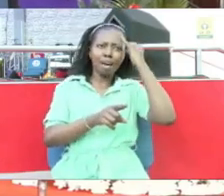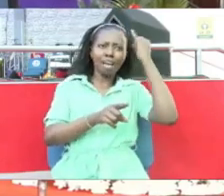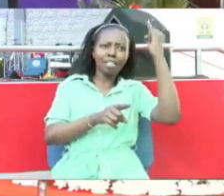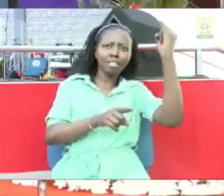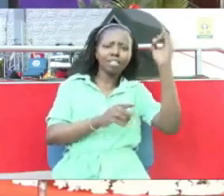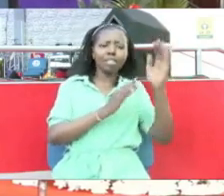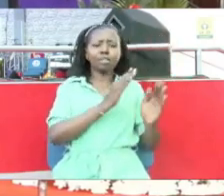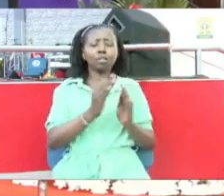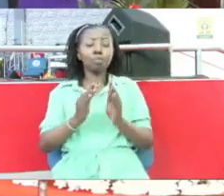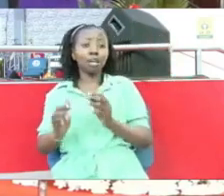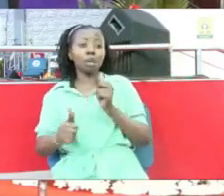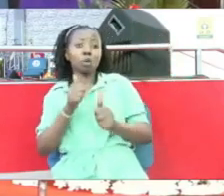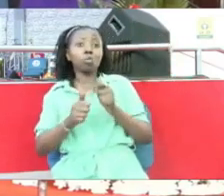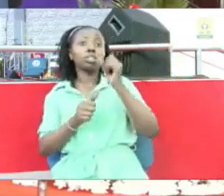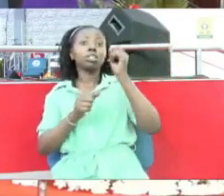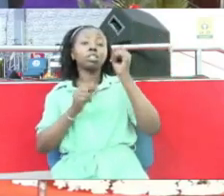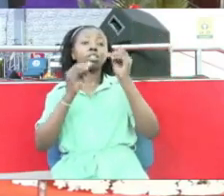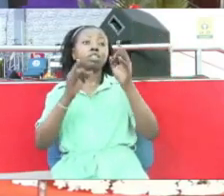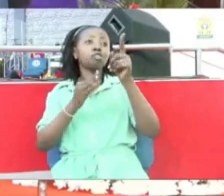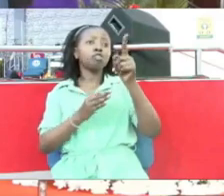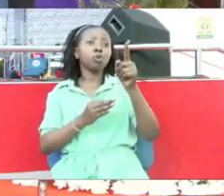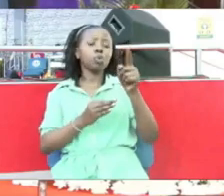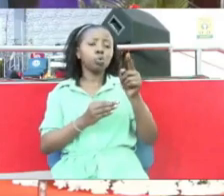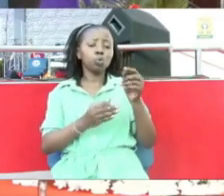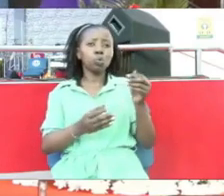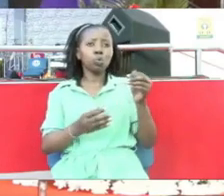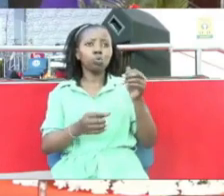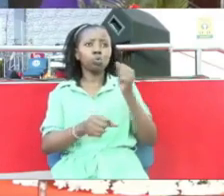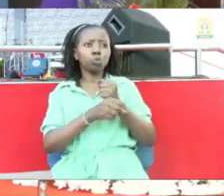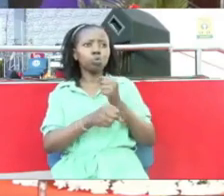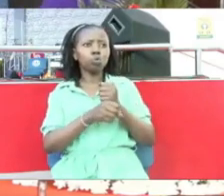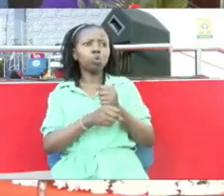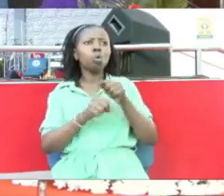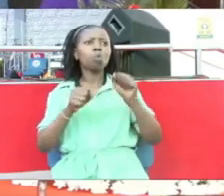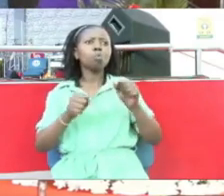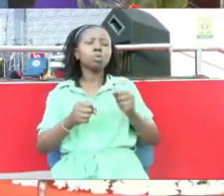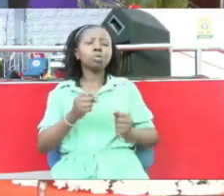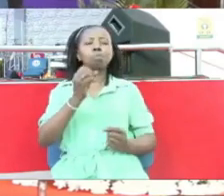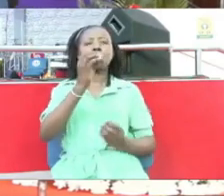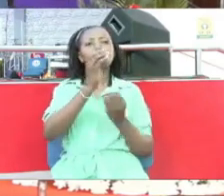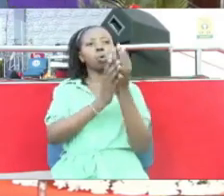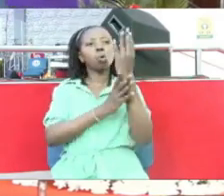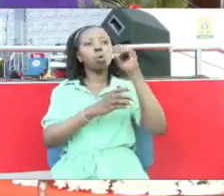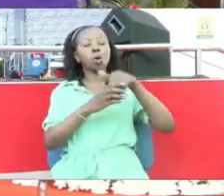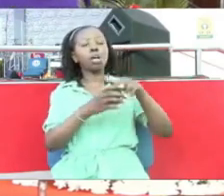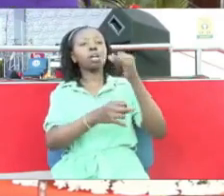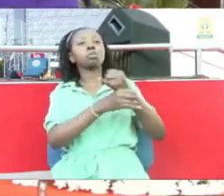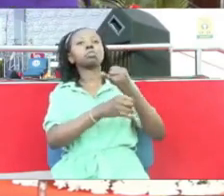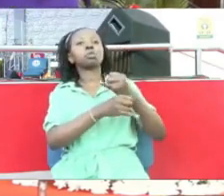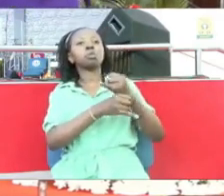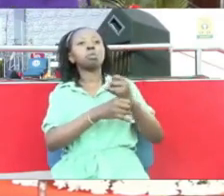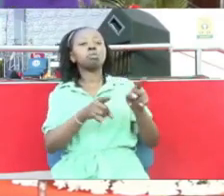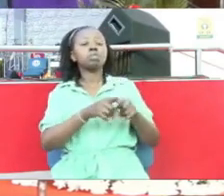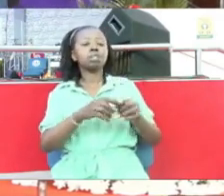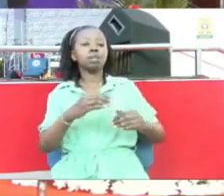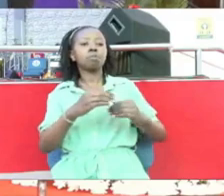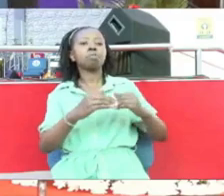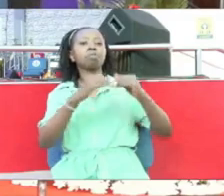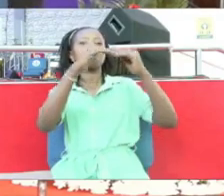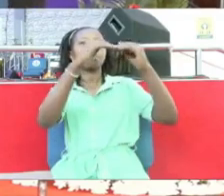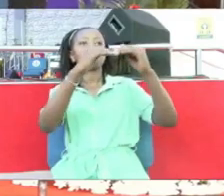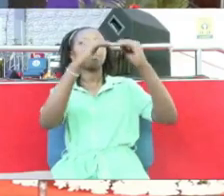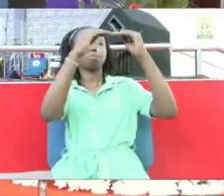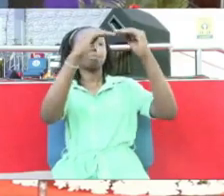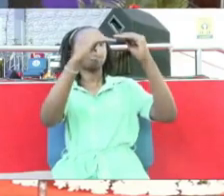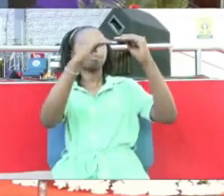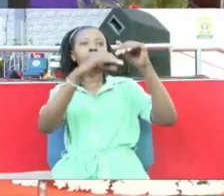in place will be able to promote you as a worker if you are employed. Kama utaweza kudumu kwenye mahali pa Bwana,